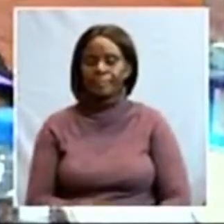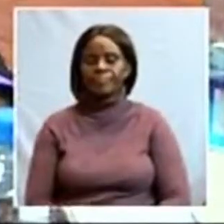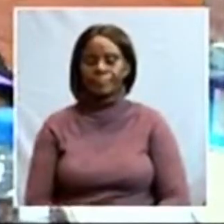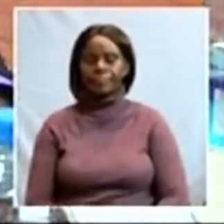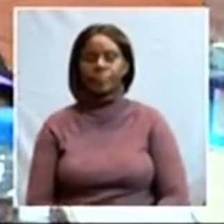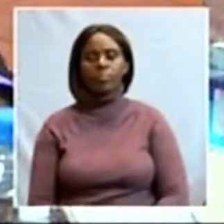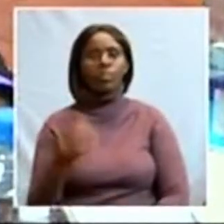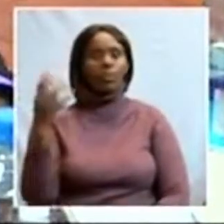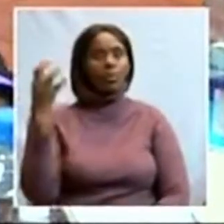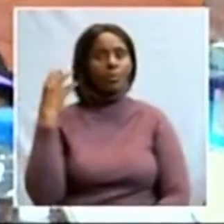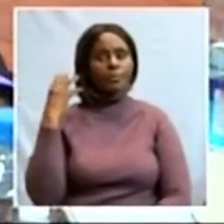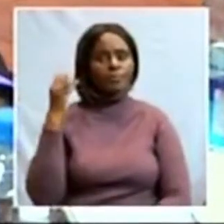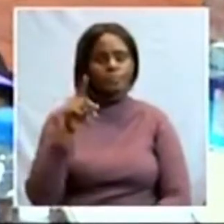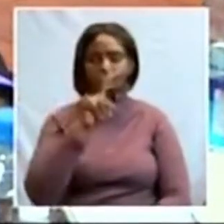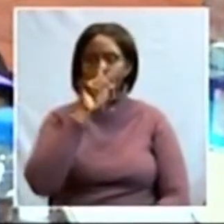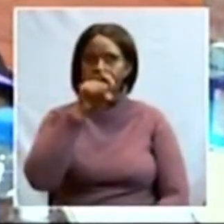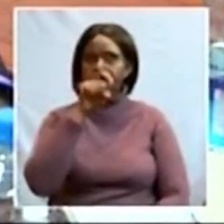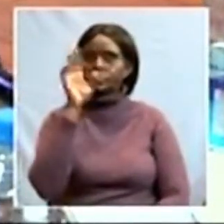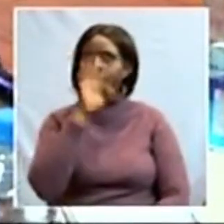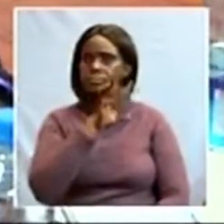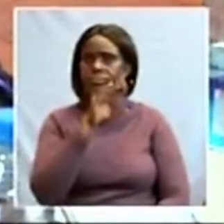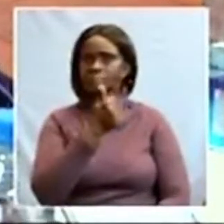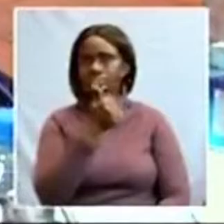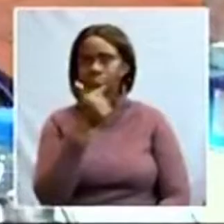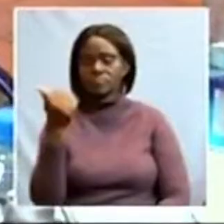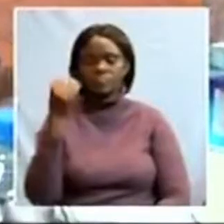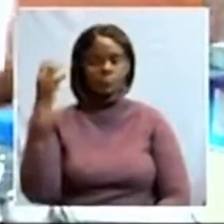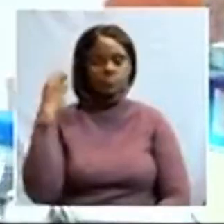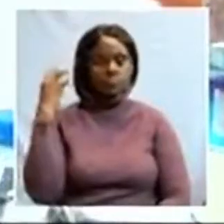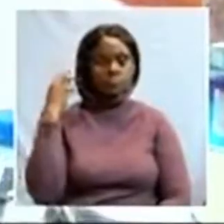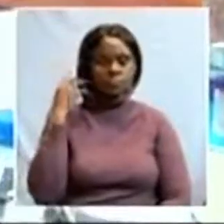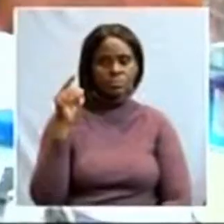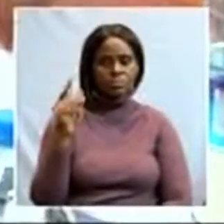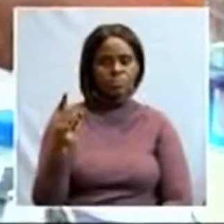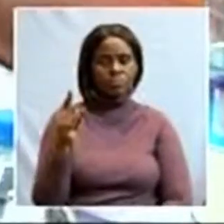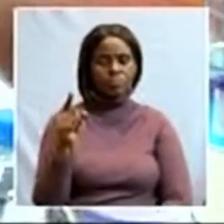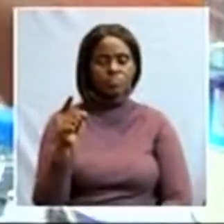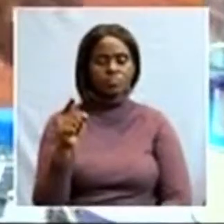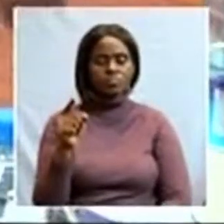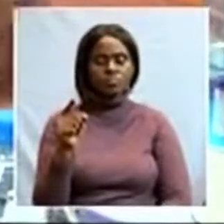The Land Cruiser has since been insured, while the Toyota Hilux